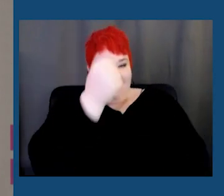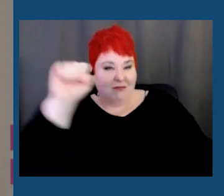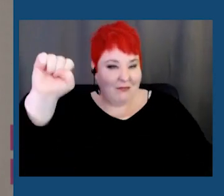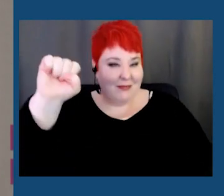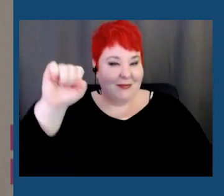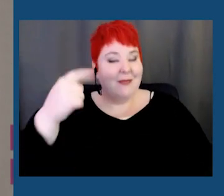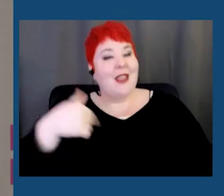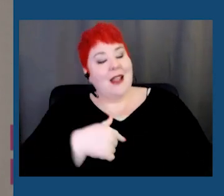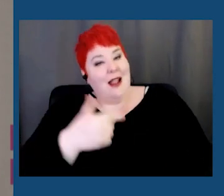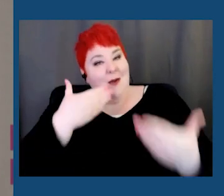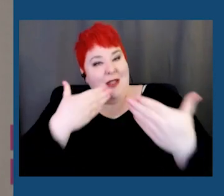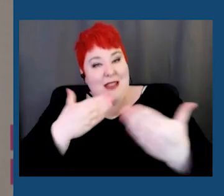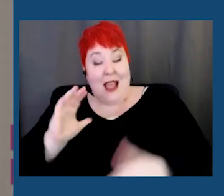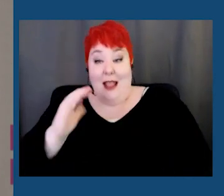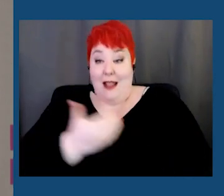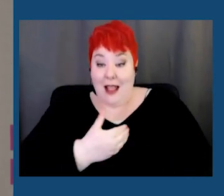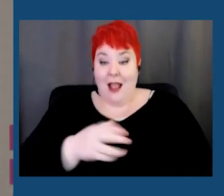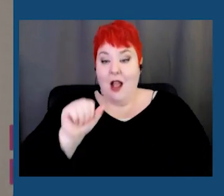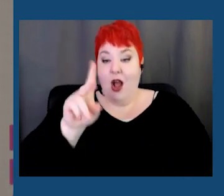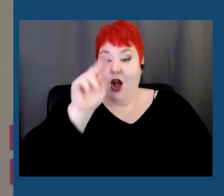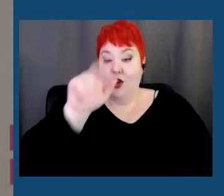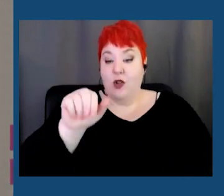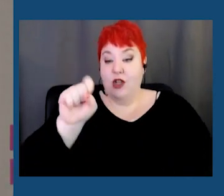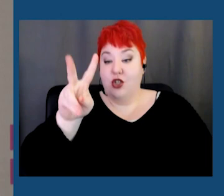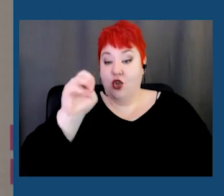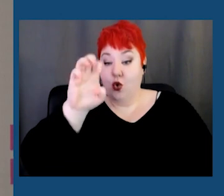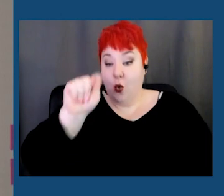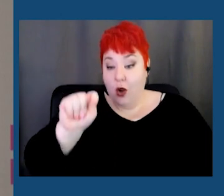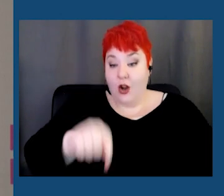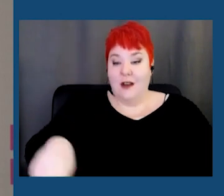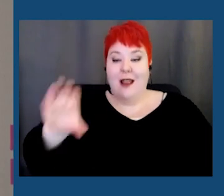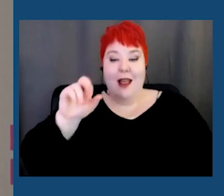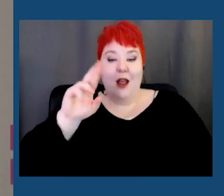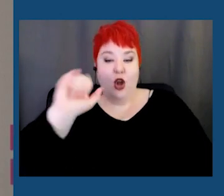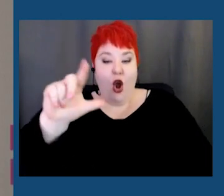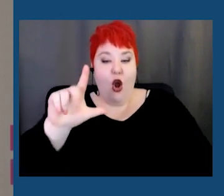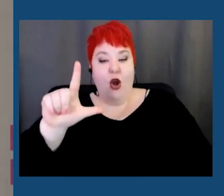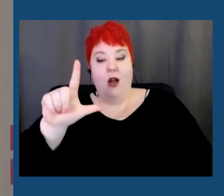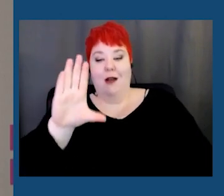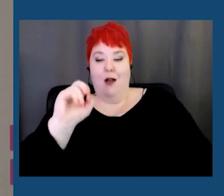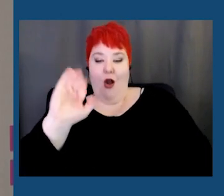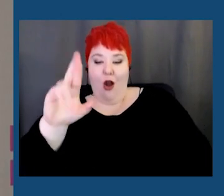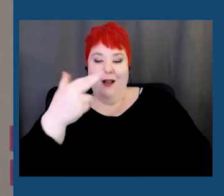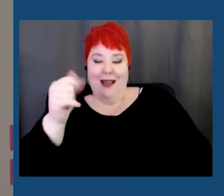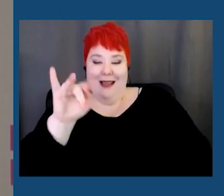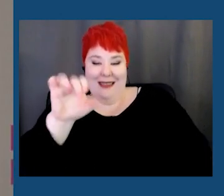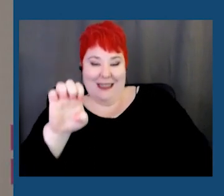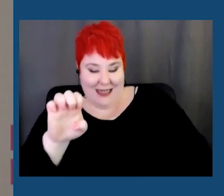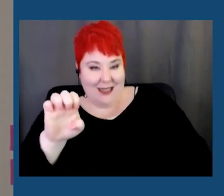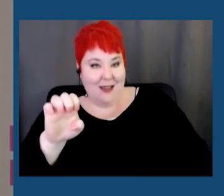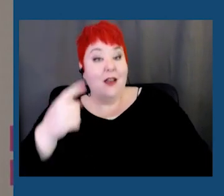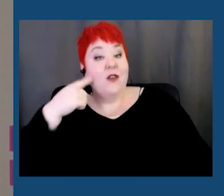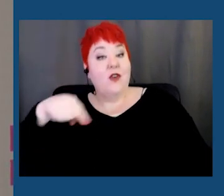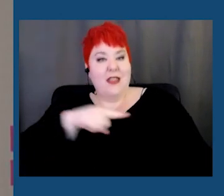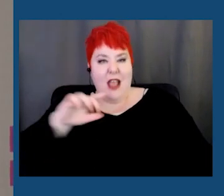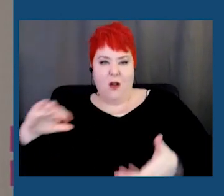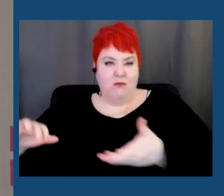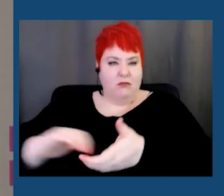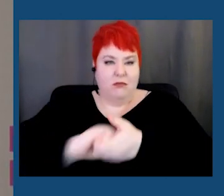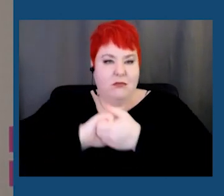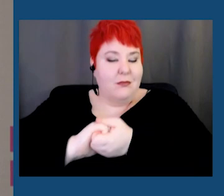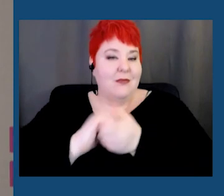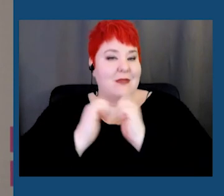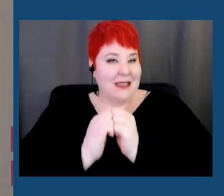our Majority Leader Andrea Stewart-Cousins and Carl Heastie, our Speaker, for banding together with their conferences, coming